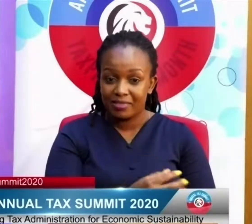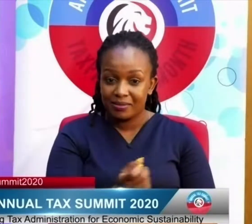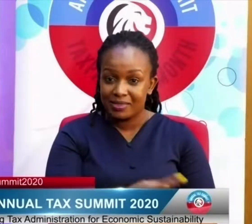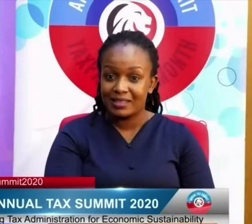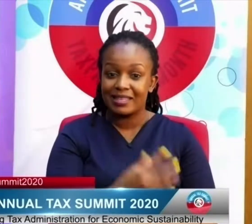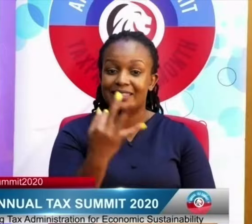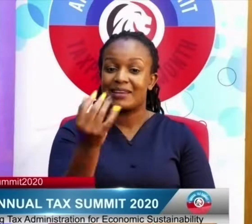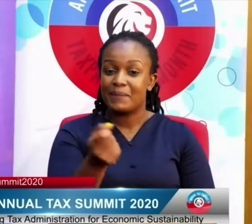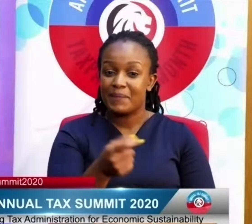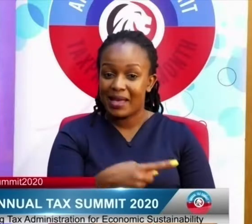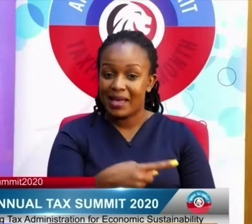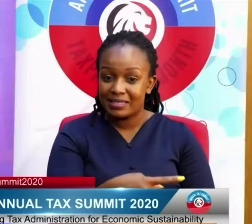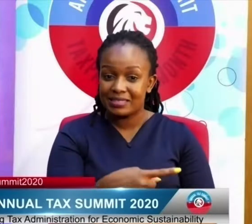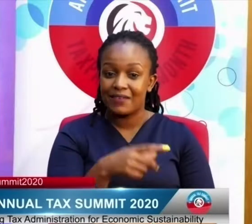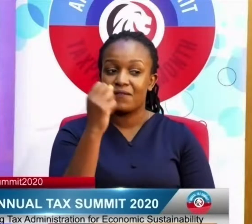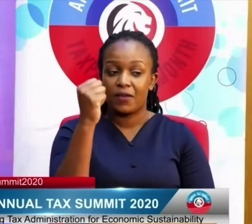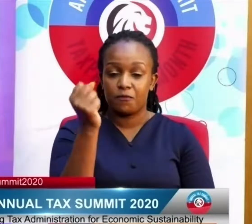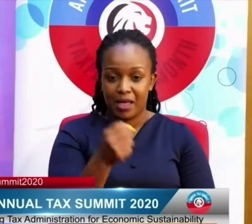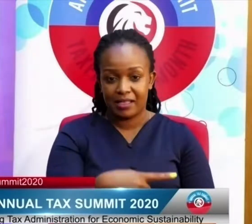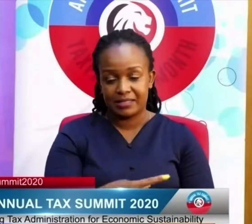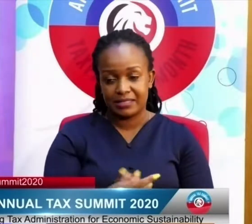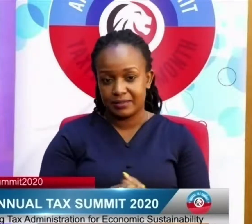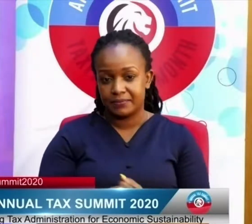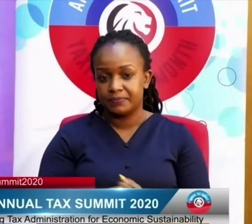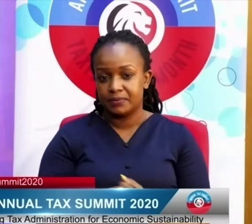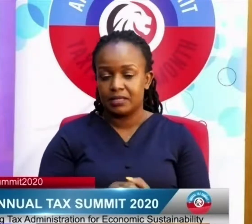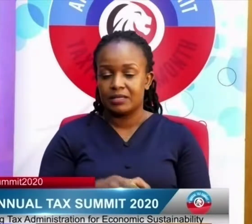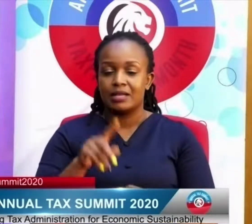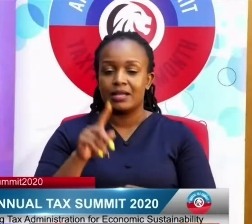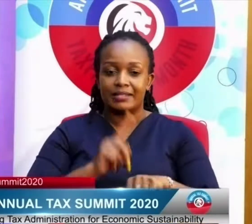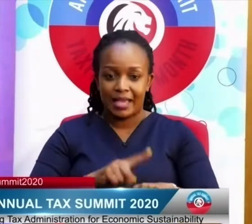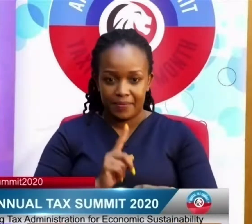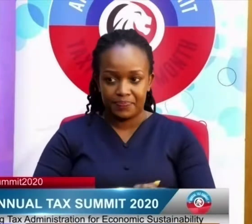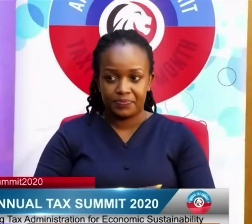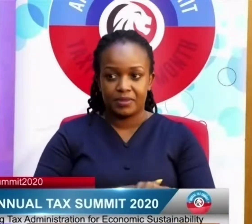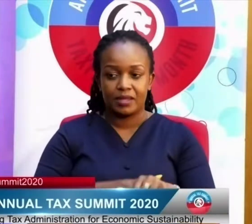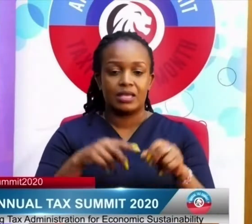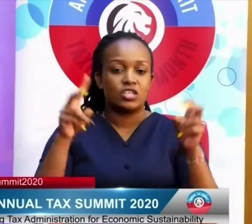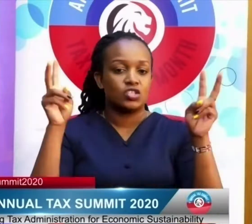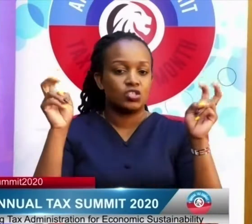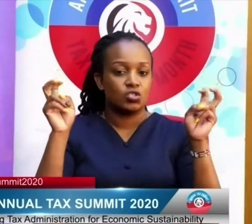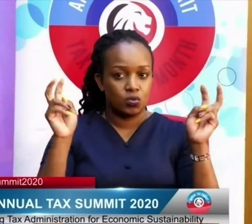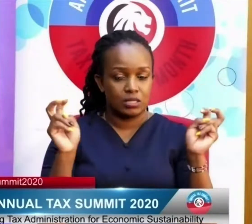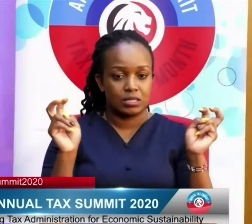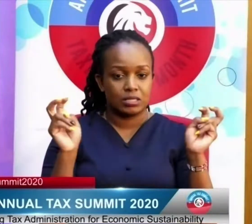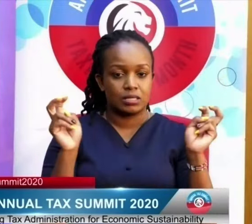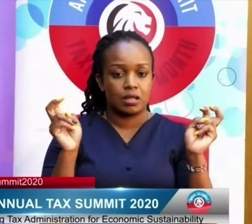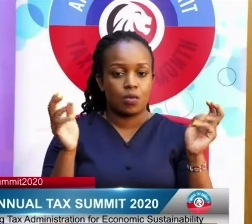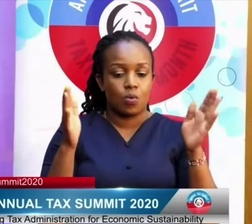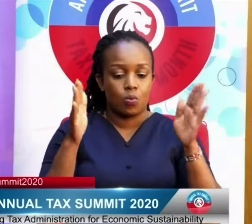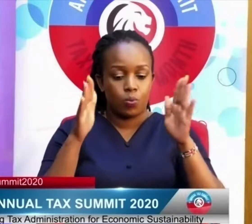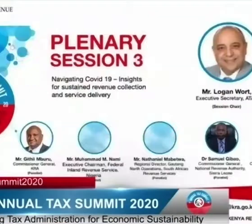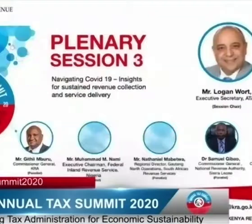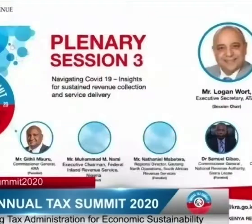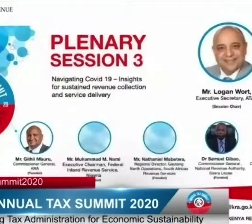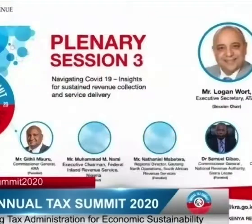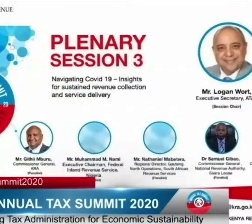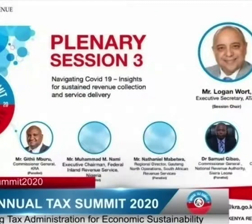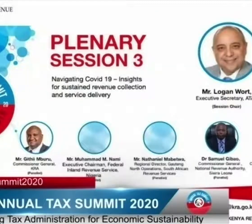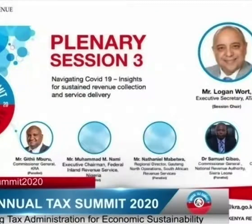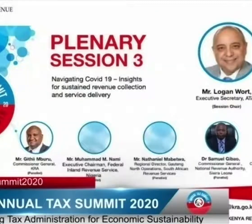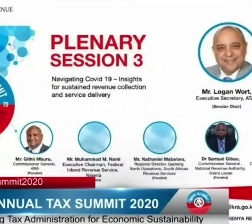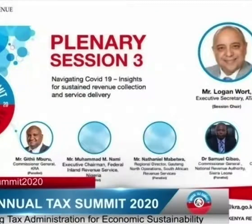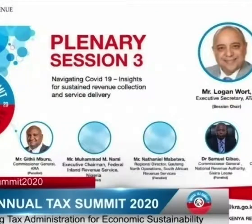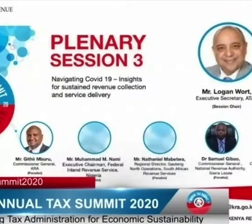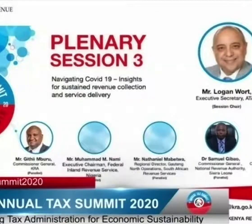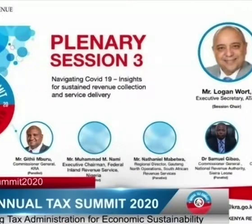then when issues of fatalities begin to come, I think the people